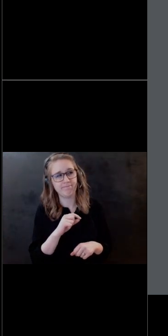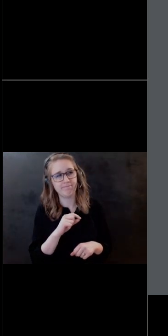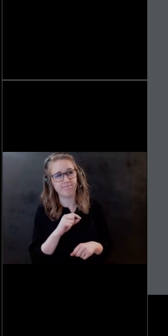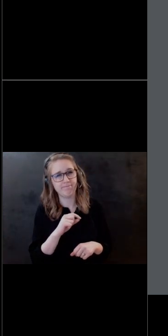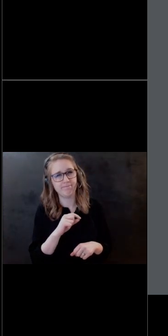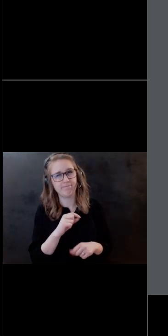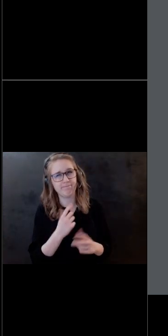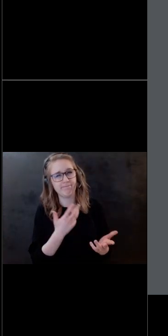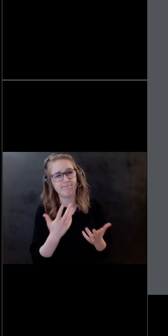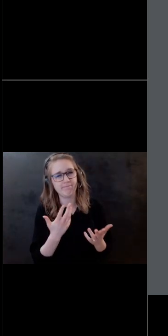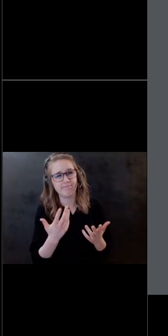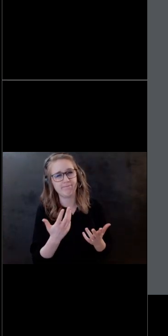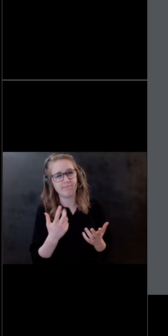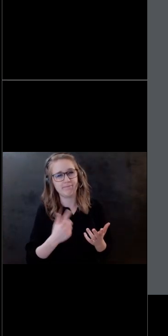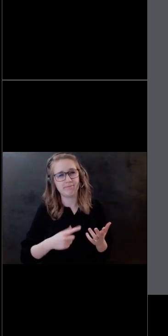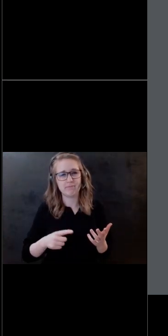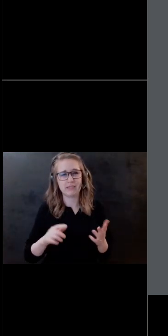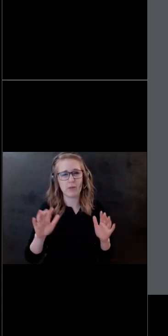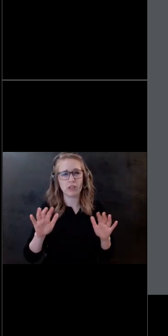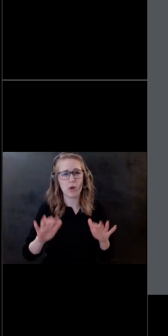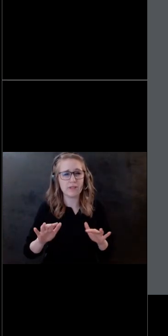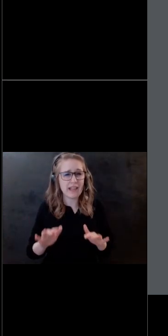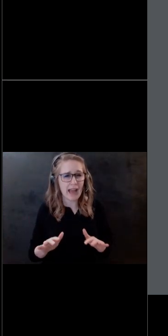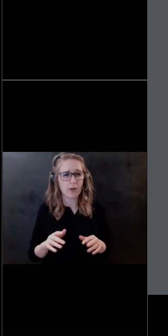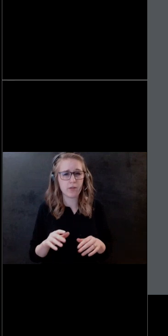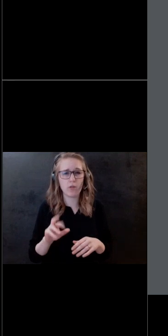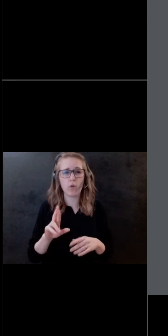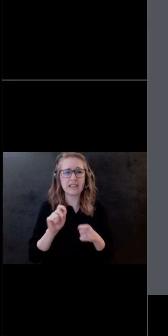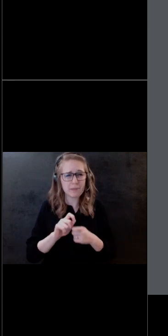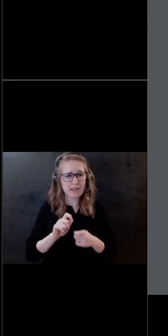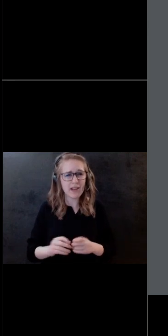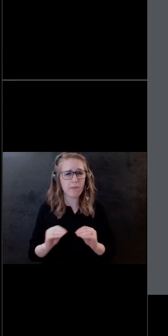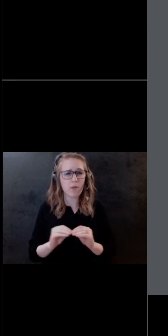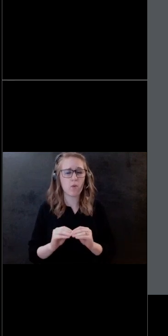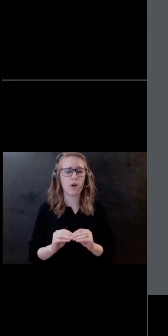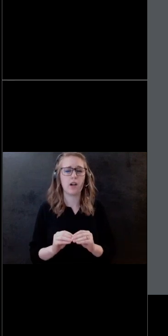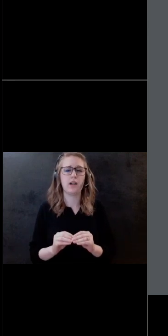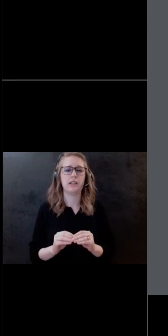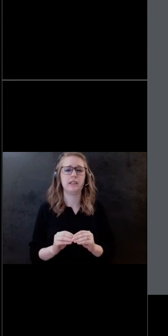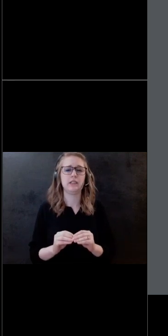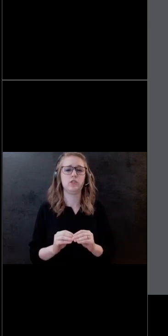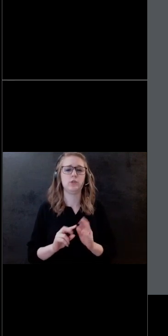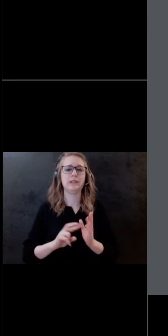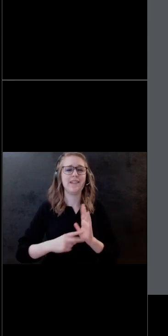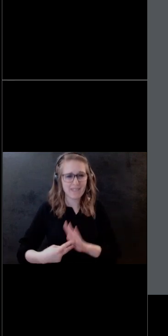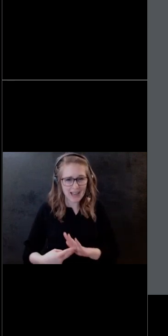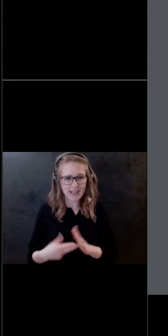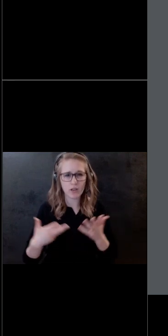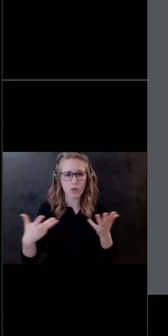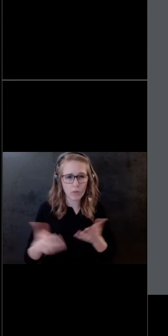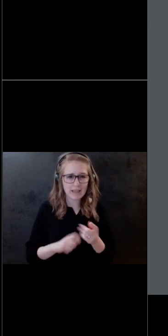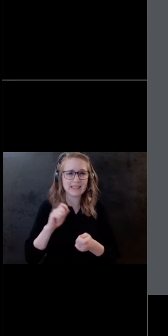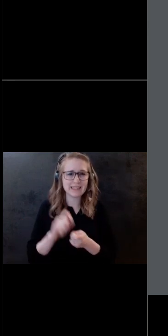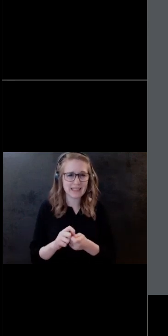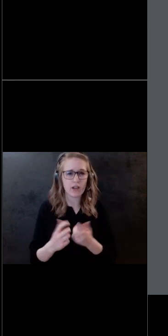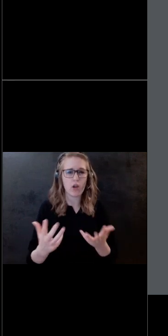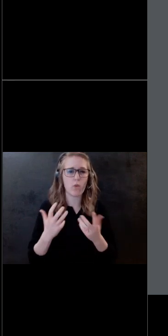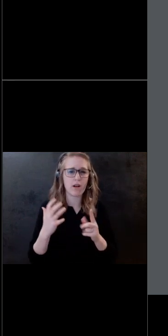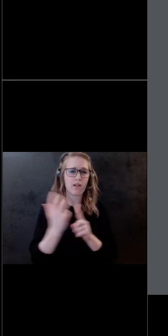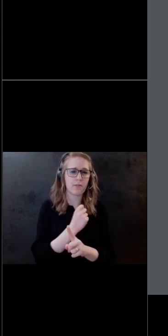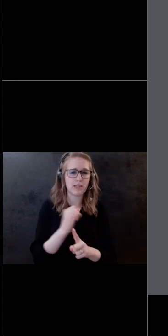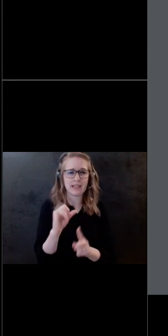I don't know what the word is, would it be toned down or specify it a little bit more to define what exactly we want to accomplish? For example,